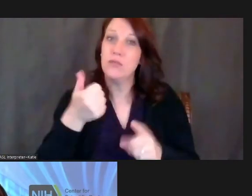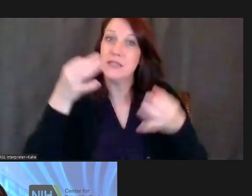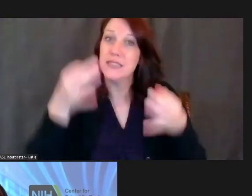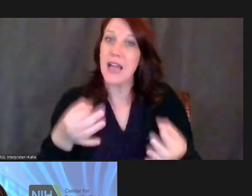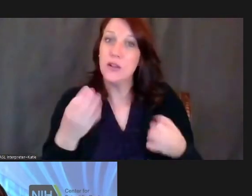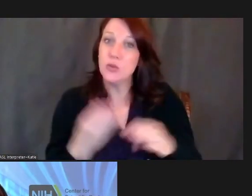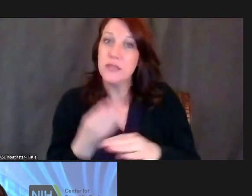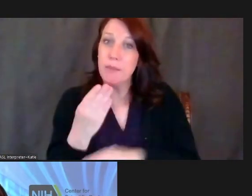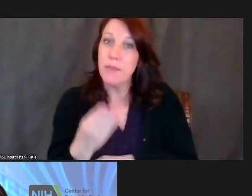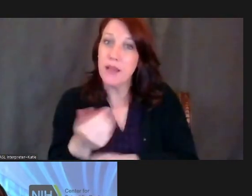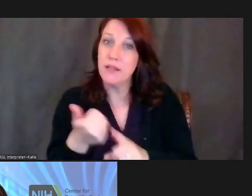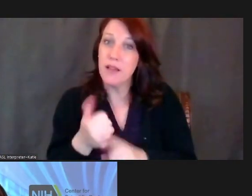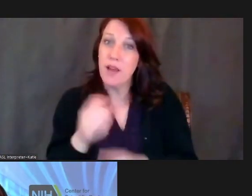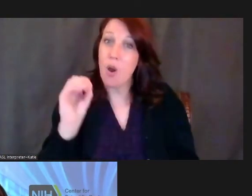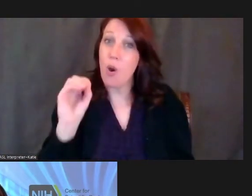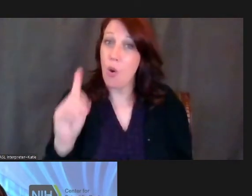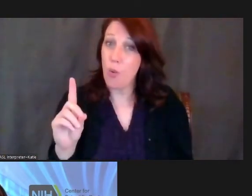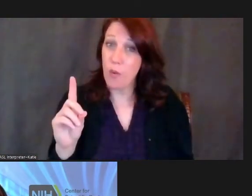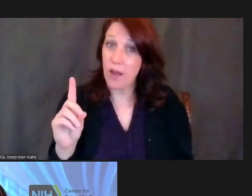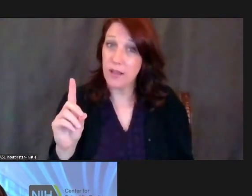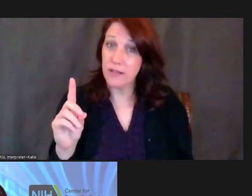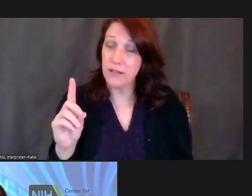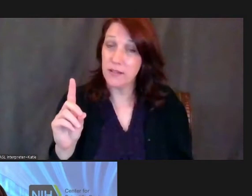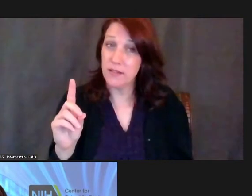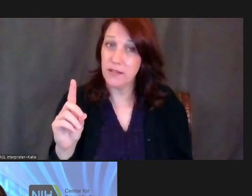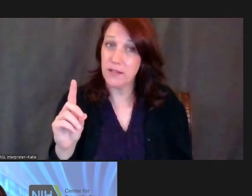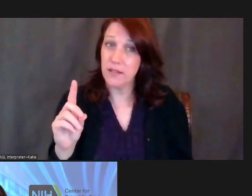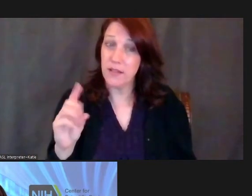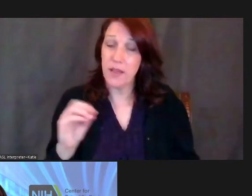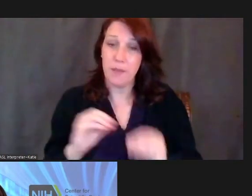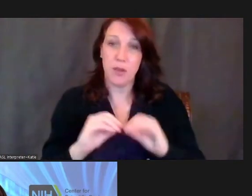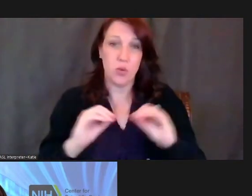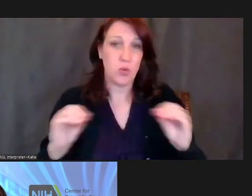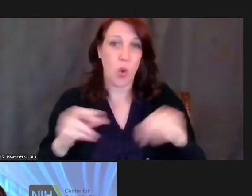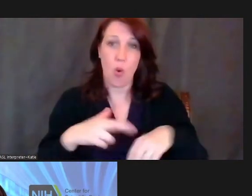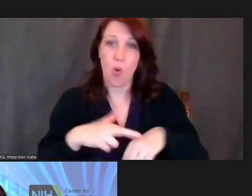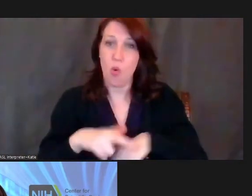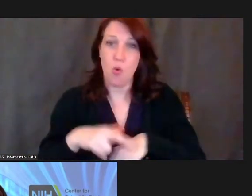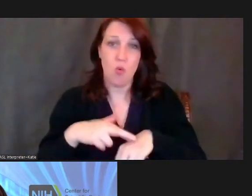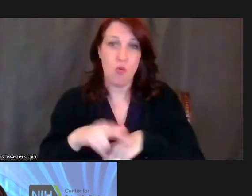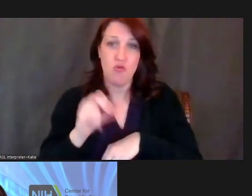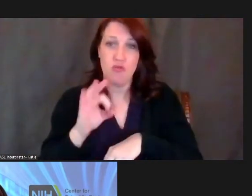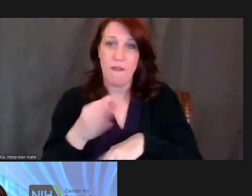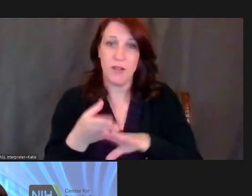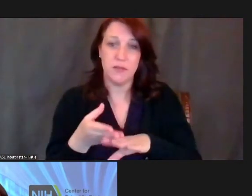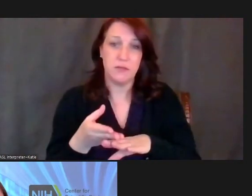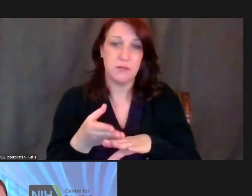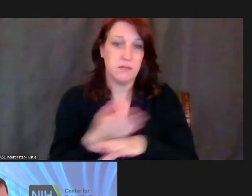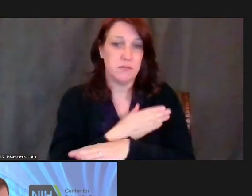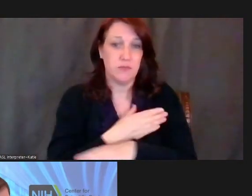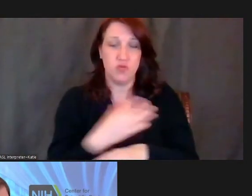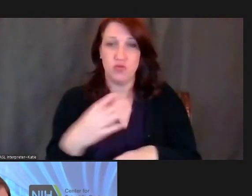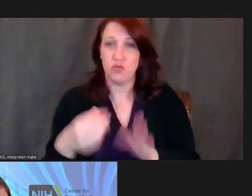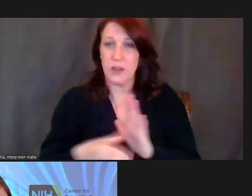it as an O1 application, that you make no reference to previous review at all.